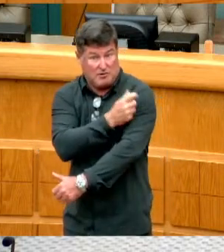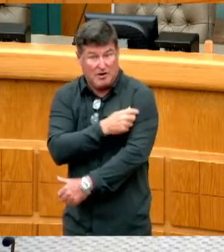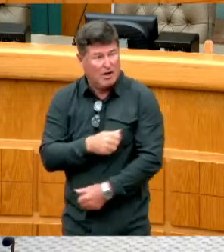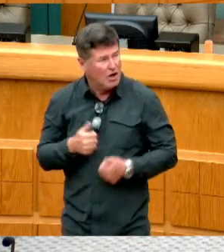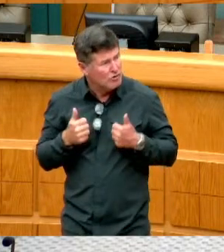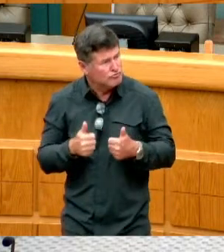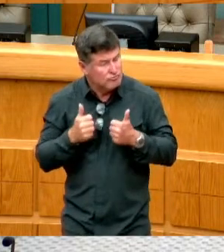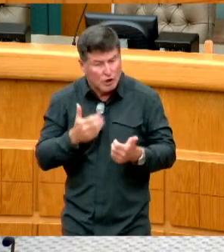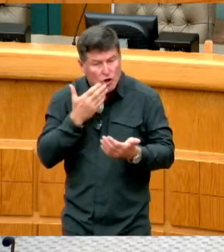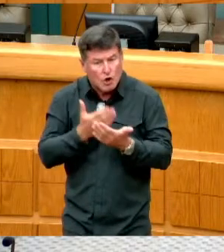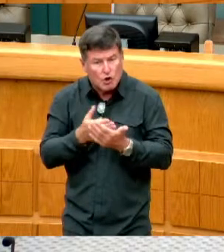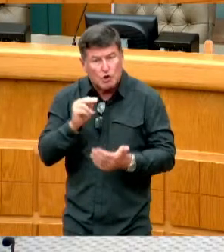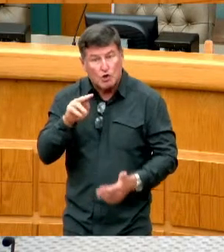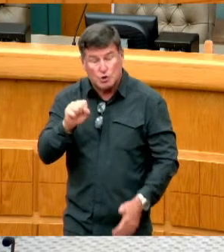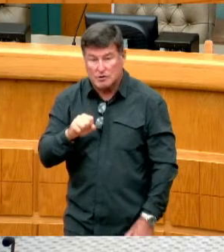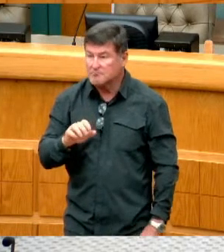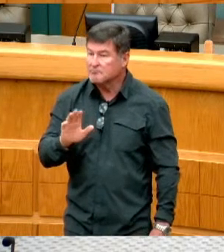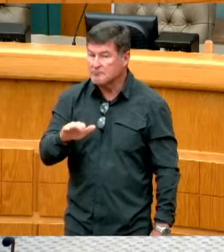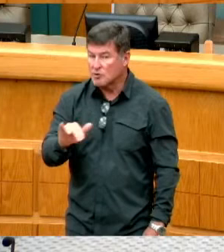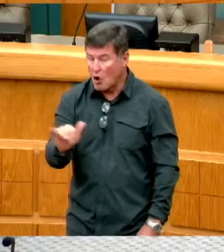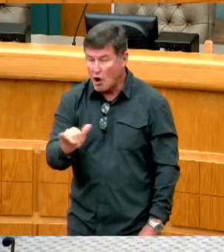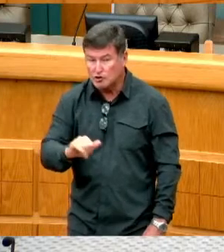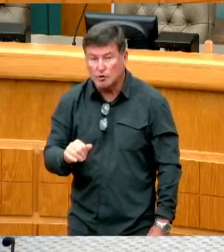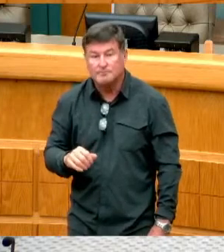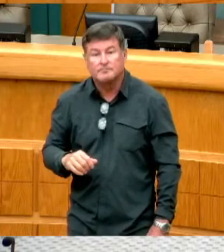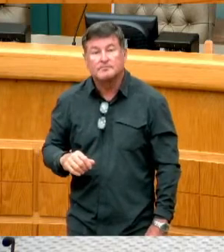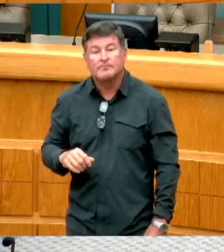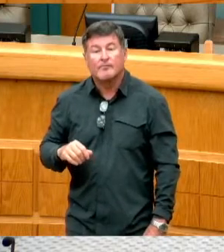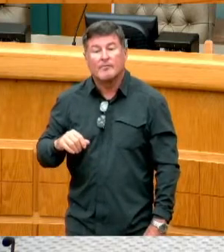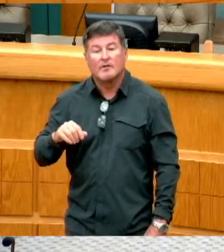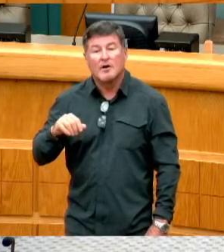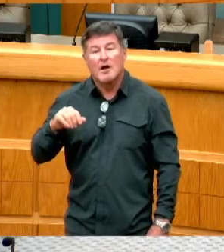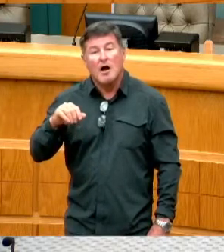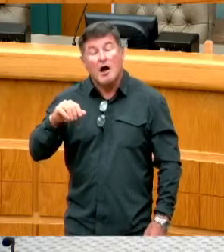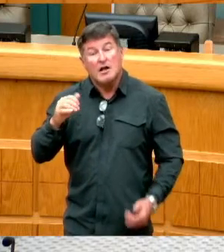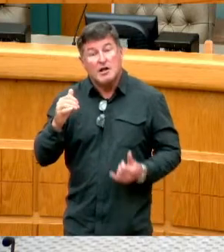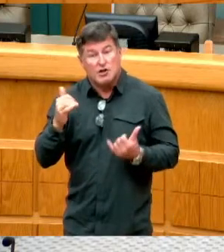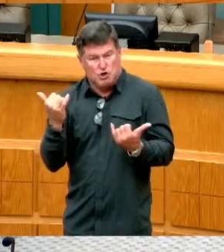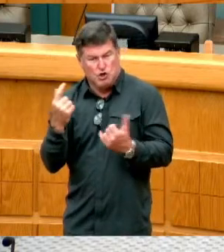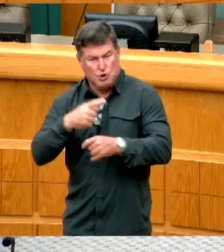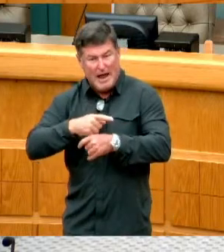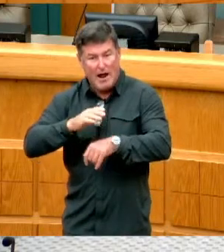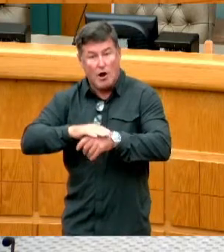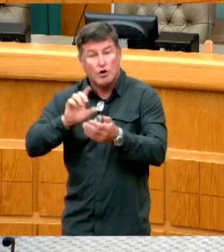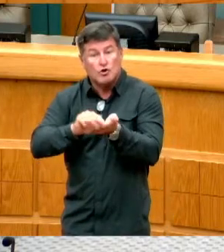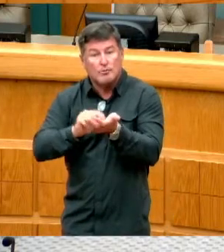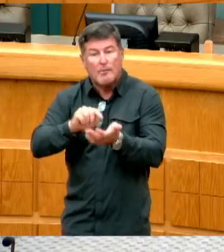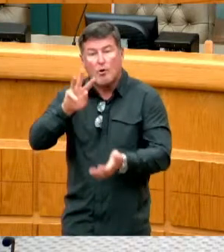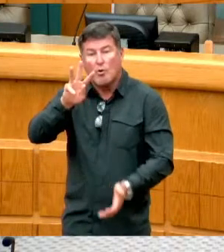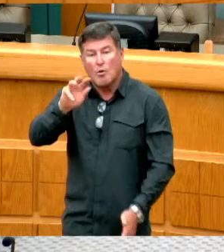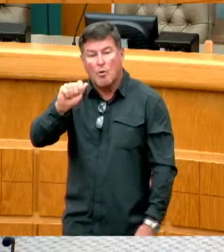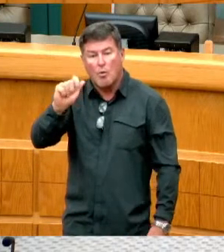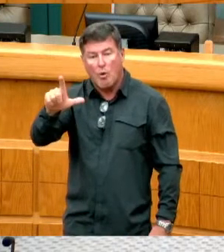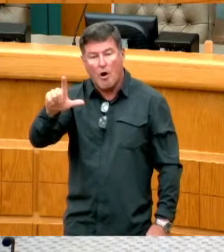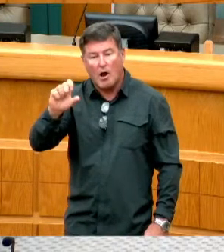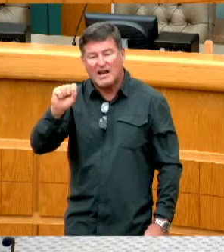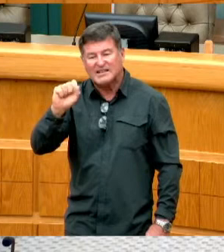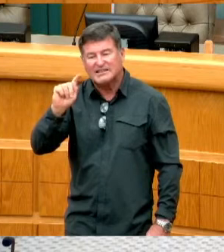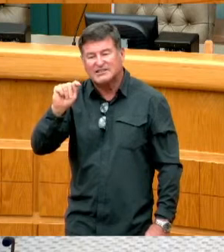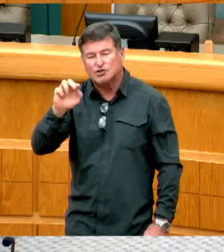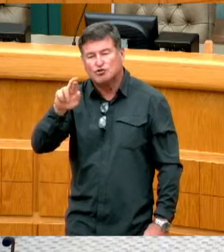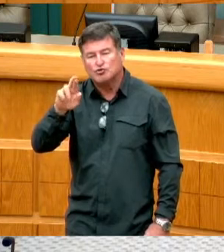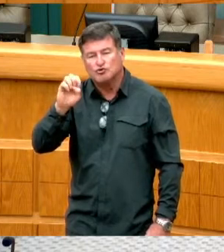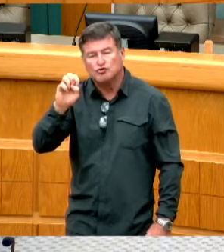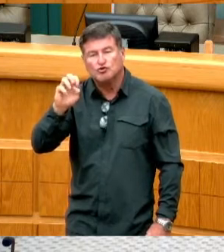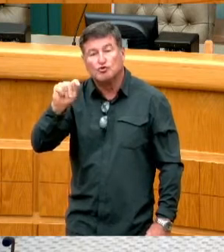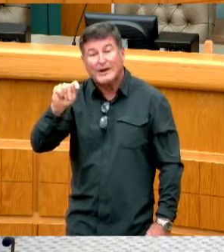Wall Street Journal today are our student nurses from our university, with our